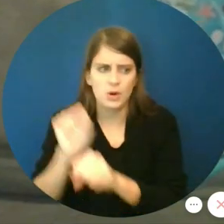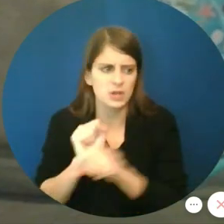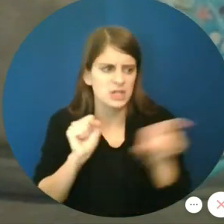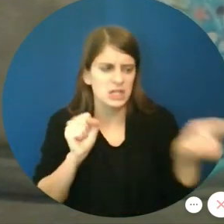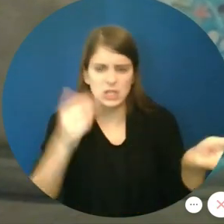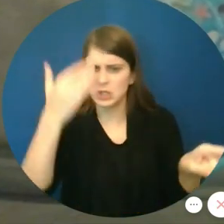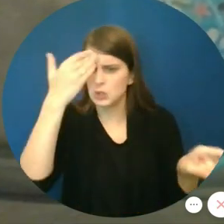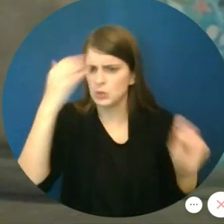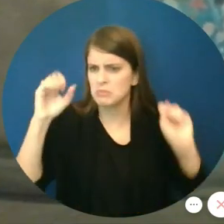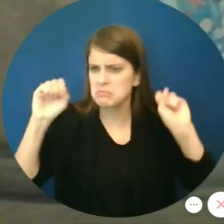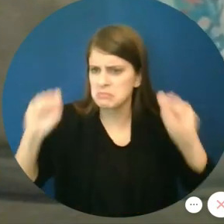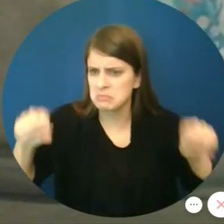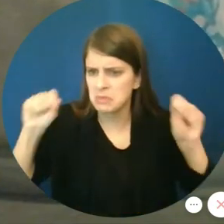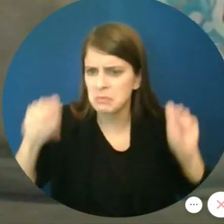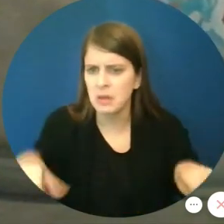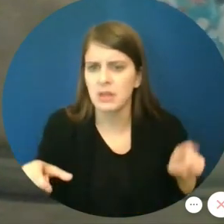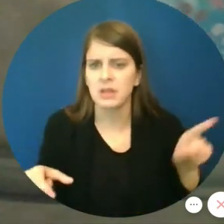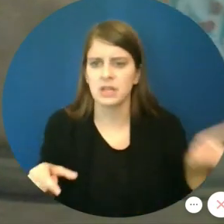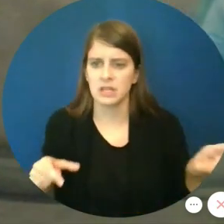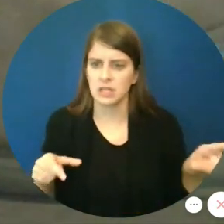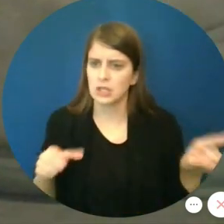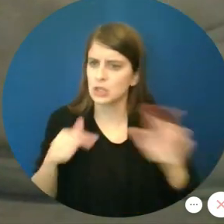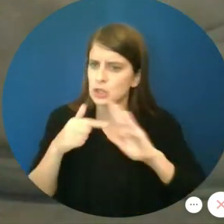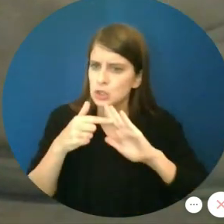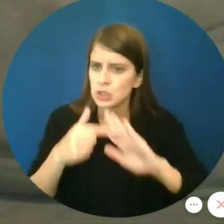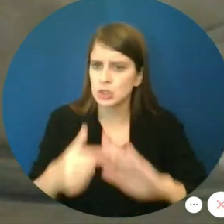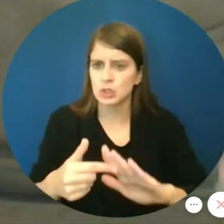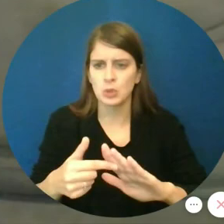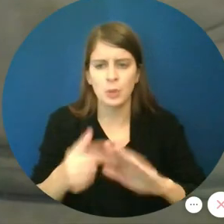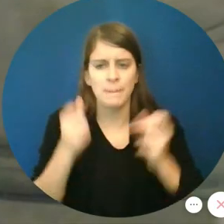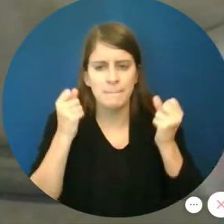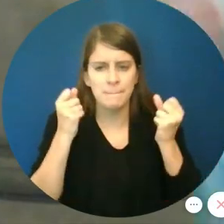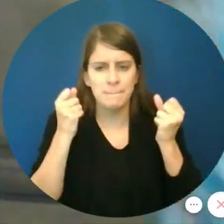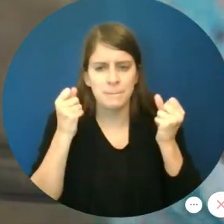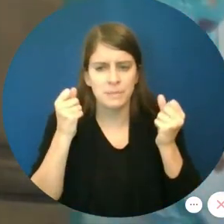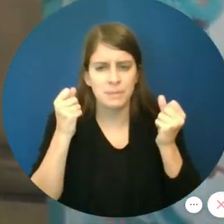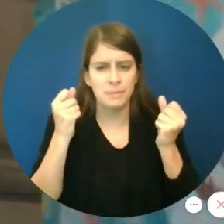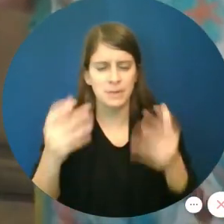to all of us through a tiny egg cell.